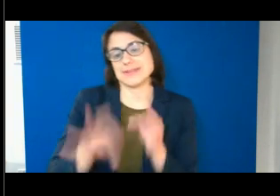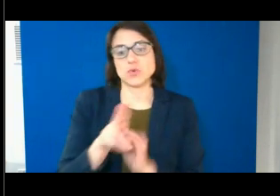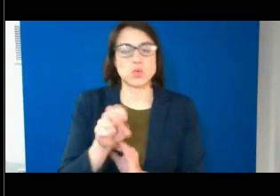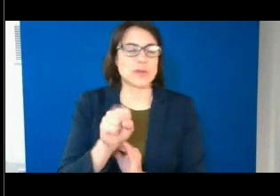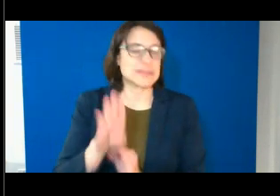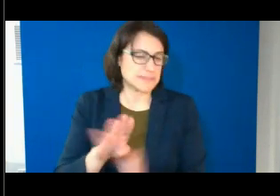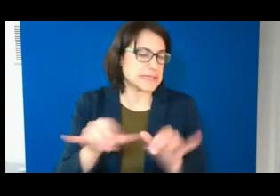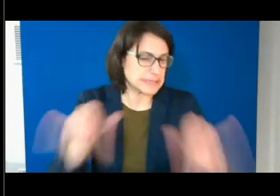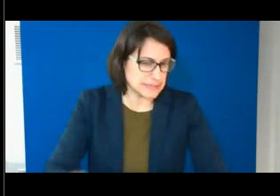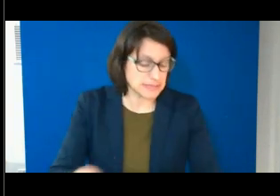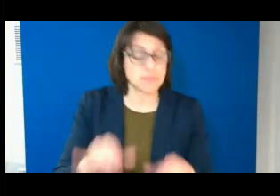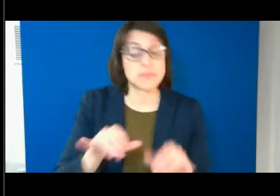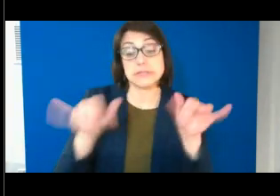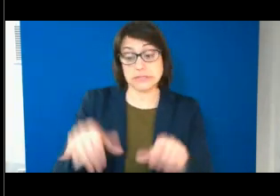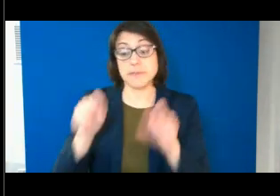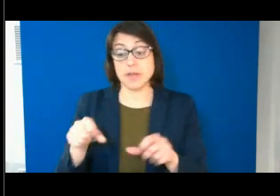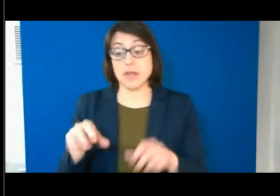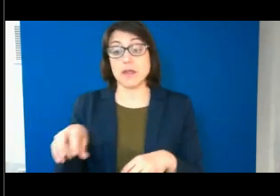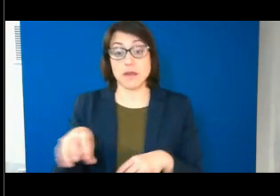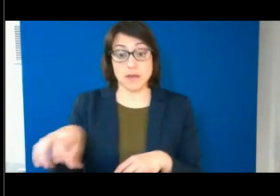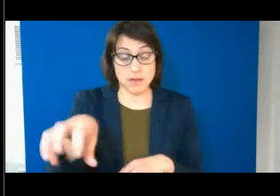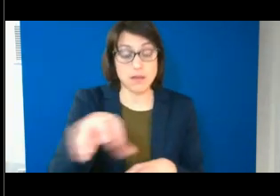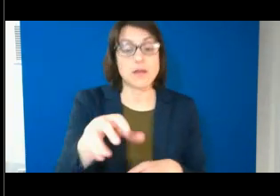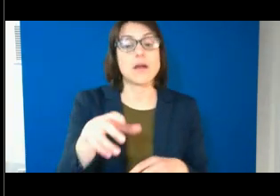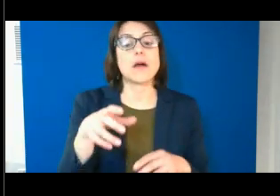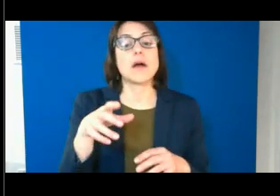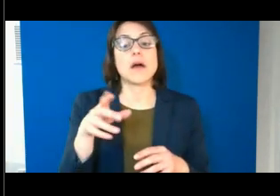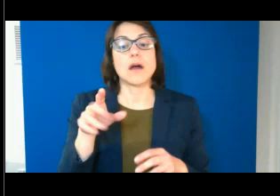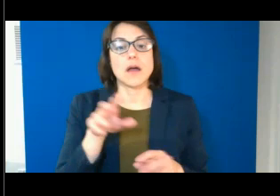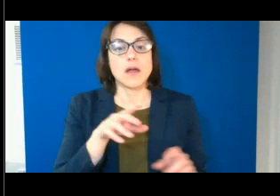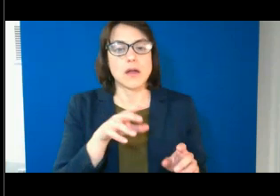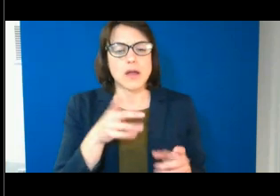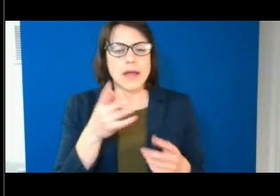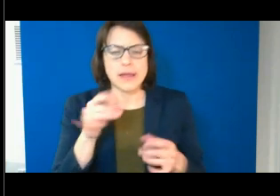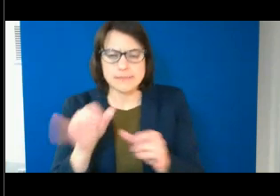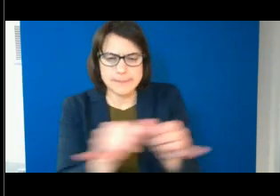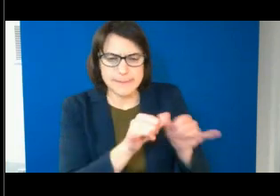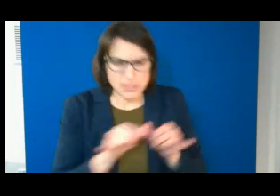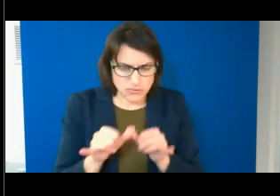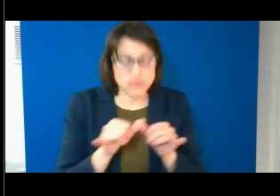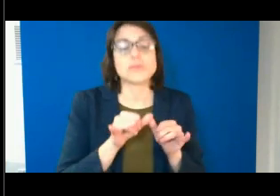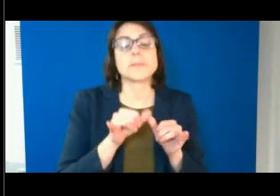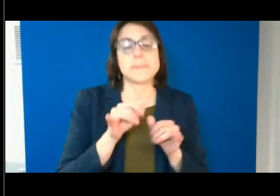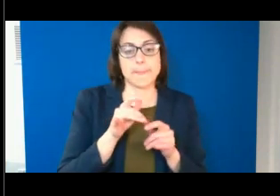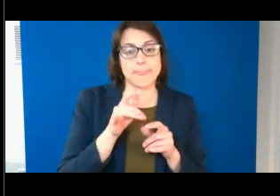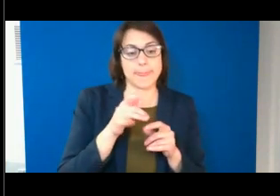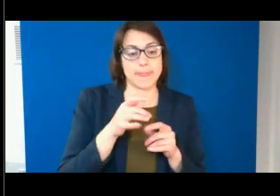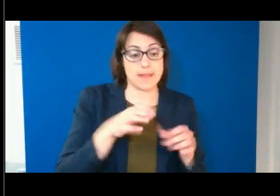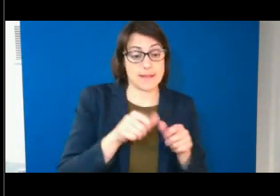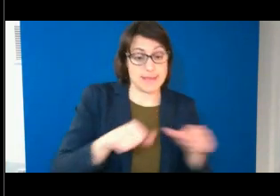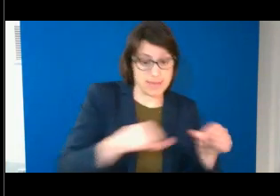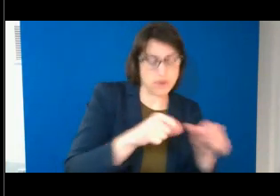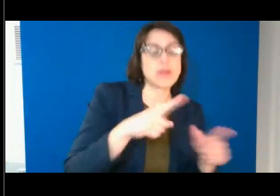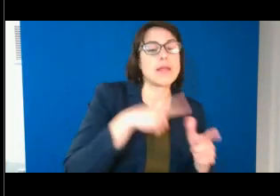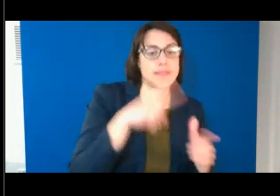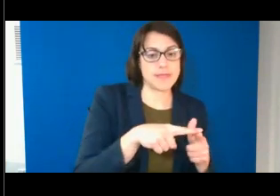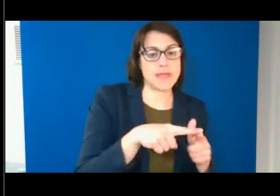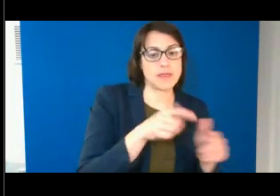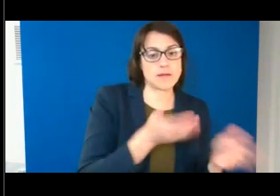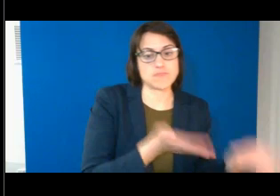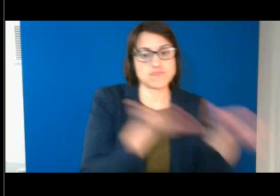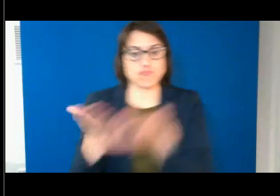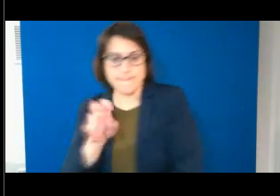survey a certain area of water with our filters, and then we can just collect the samples, reuse them. And these devices are significantly larger than what we had before. And our aim is to